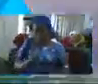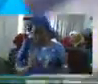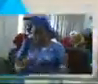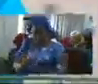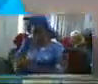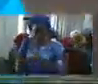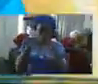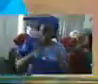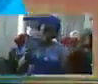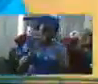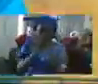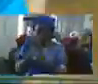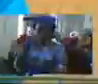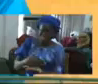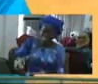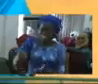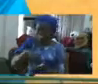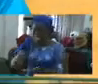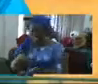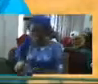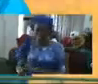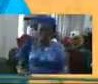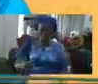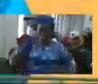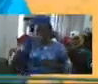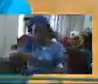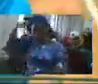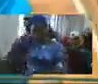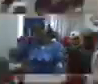and dance and jump.